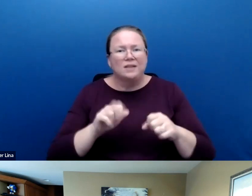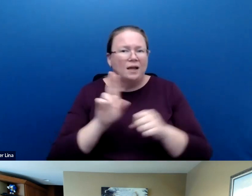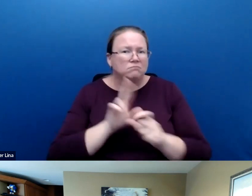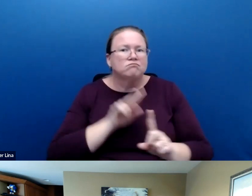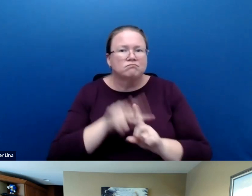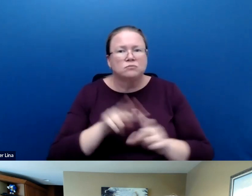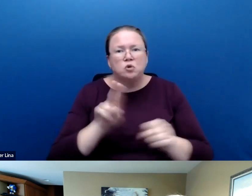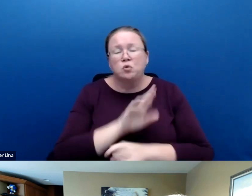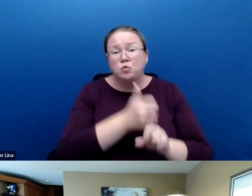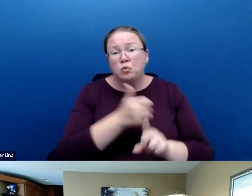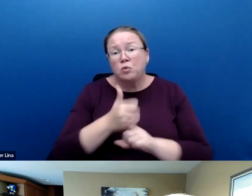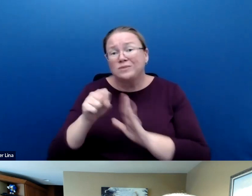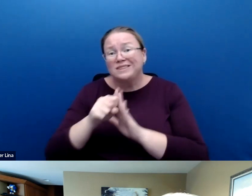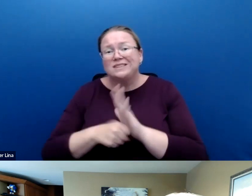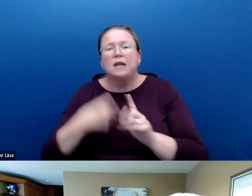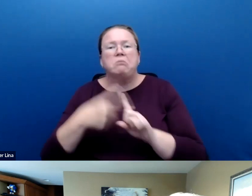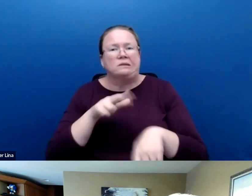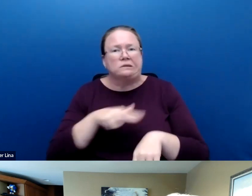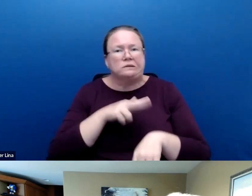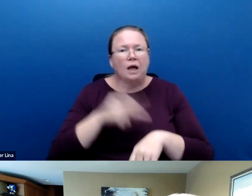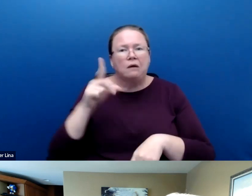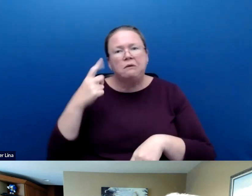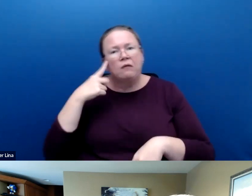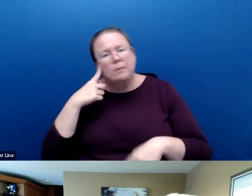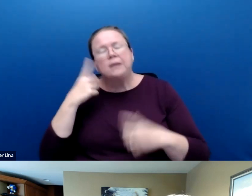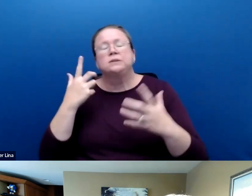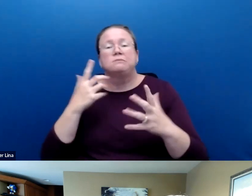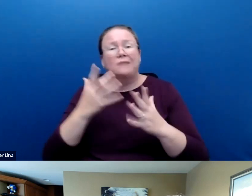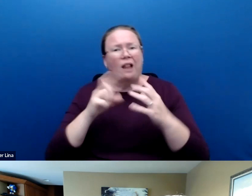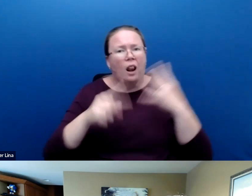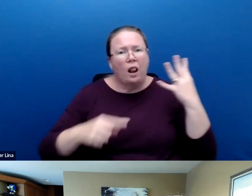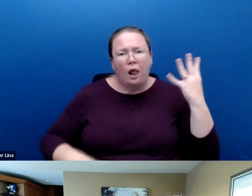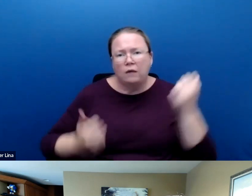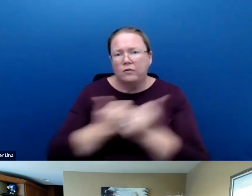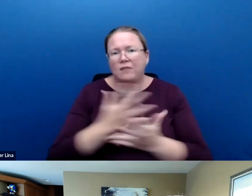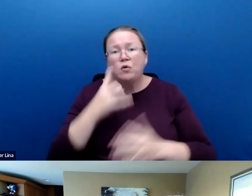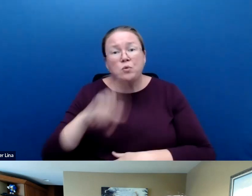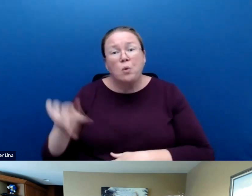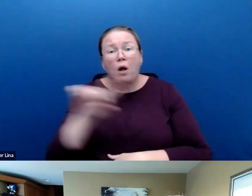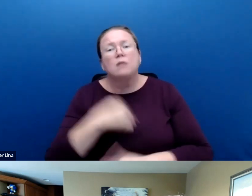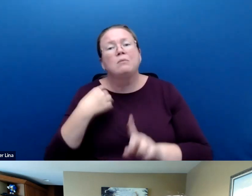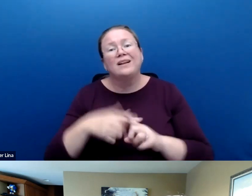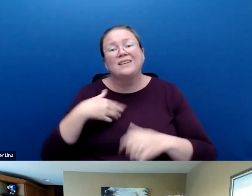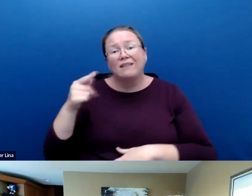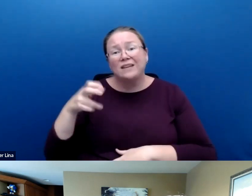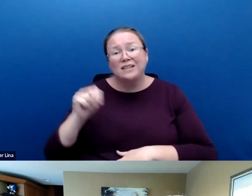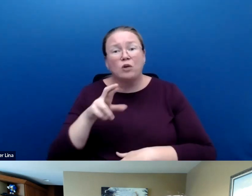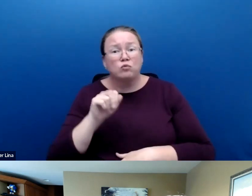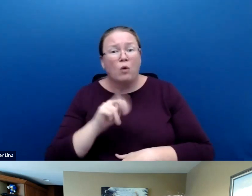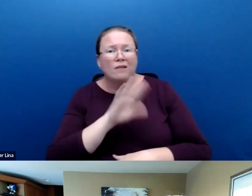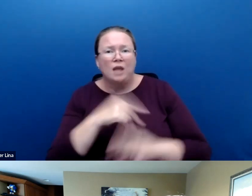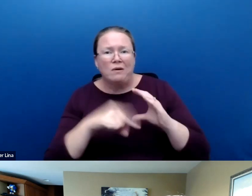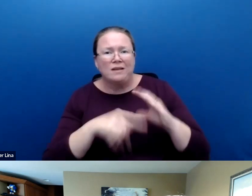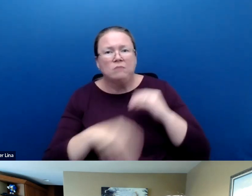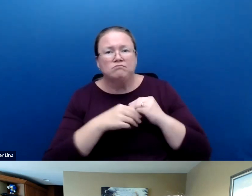own state, and there's national resources, governmental resources, tons of stuff for you. And then we have Karen and Ron's email up